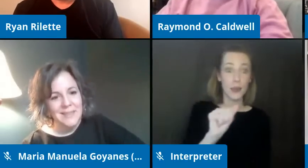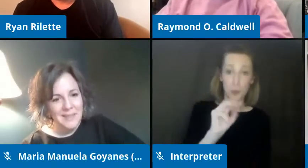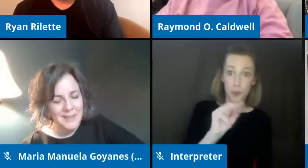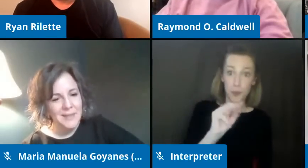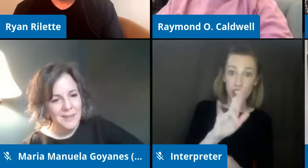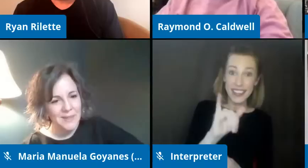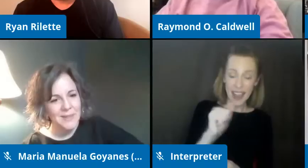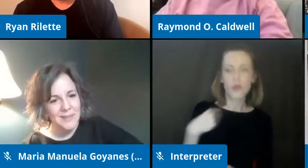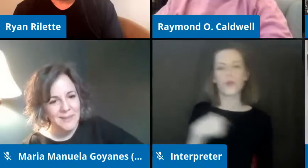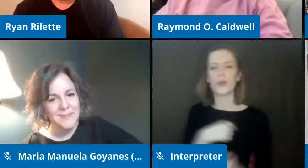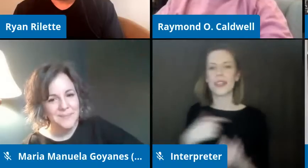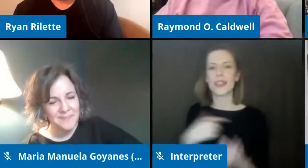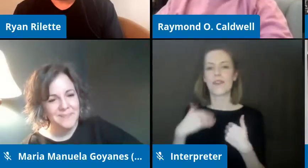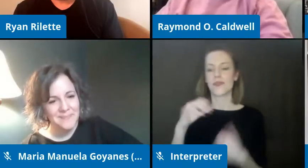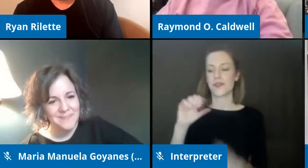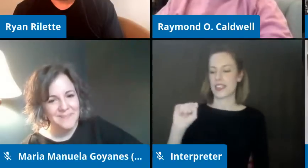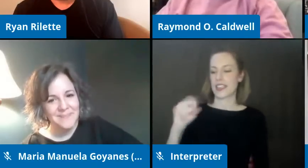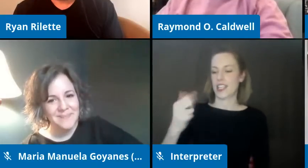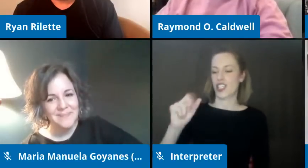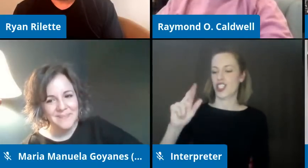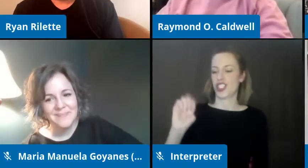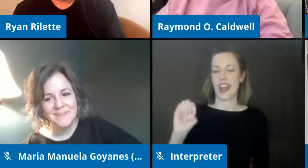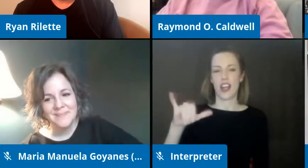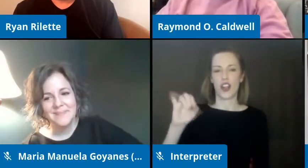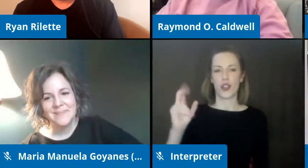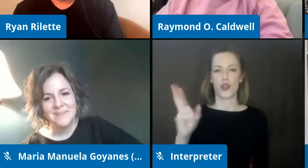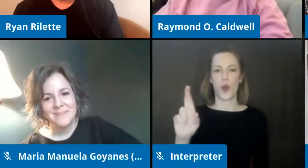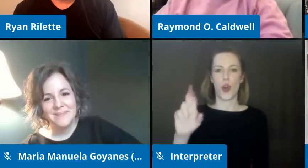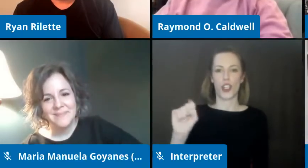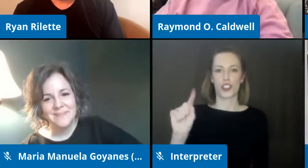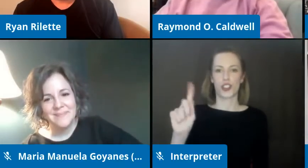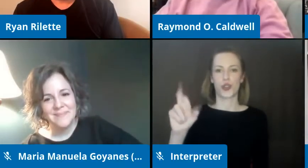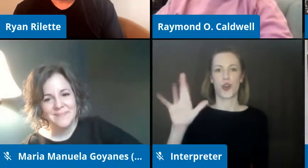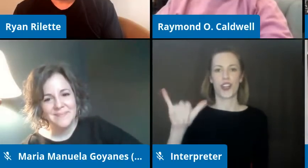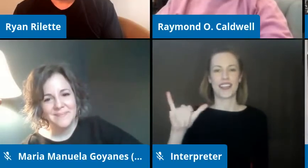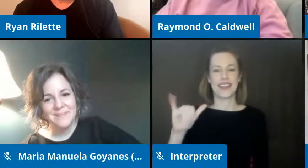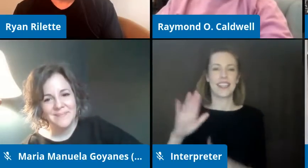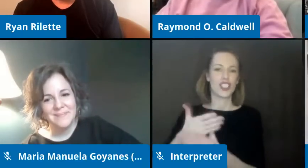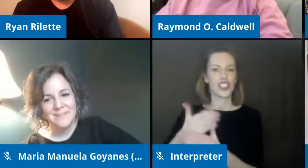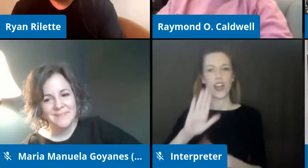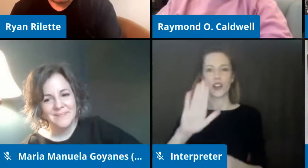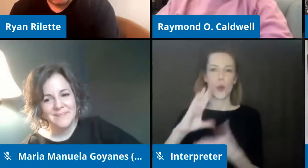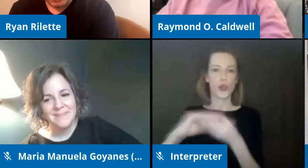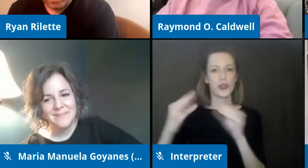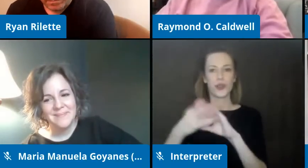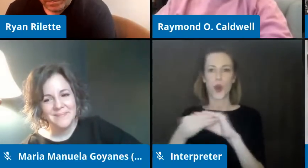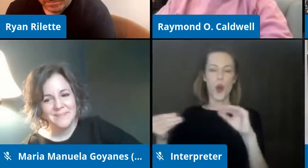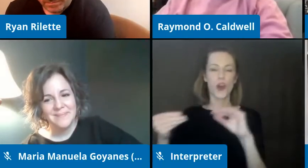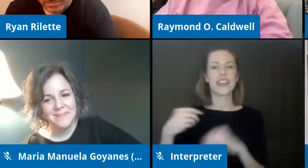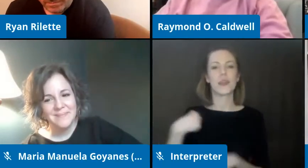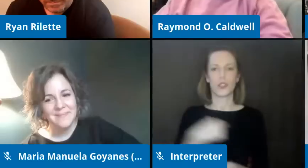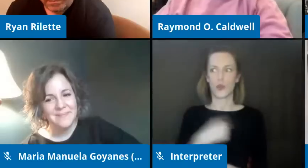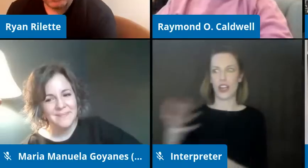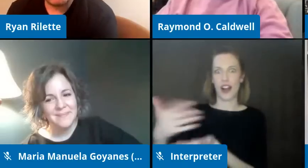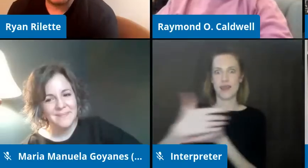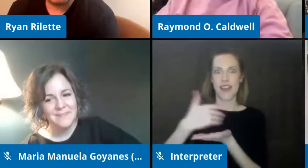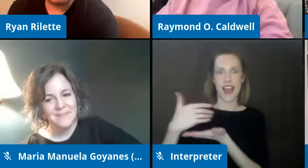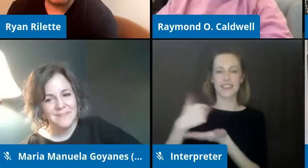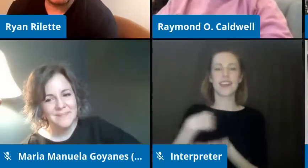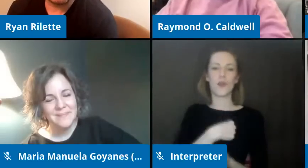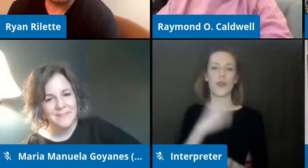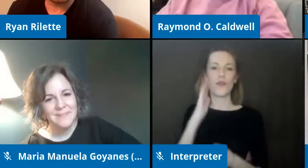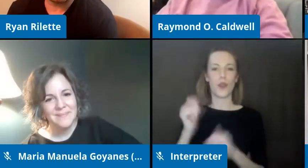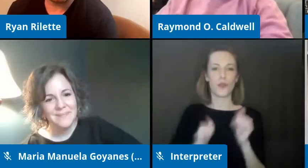to come on our website and record their own stories, which we'll perform later when we can gather. So